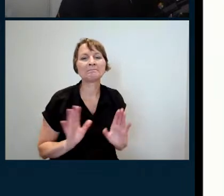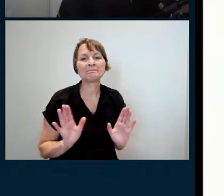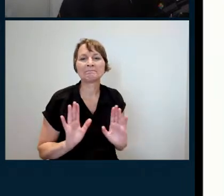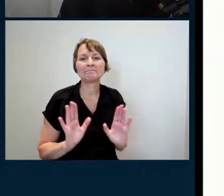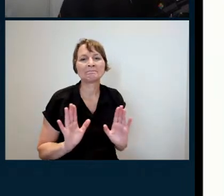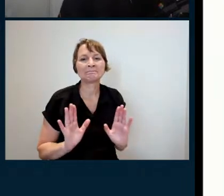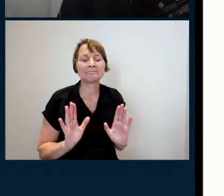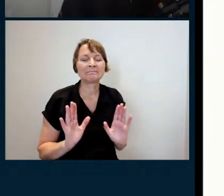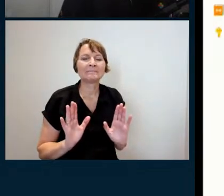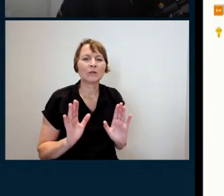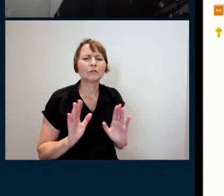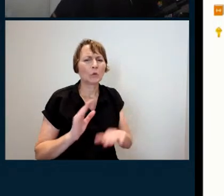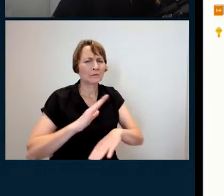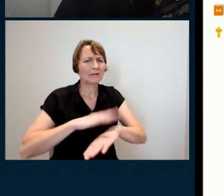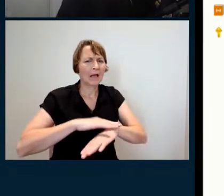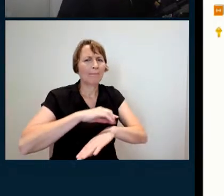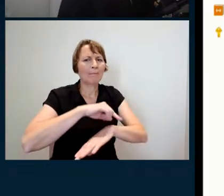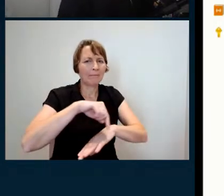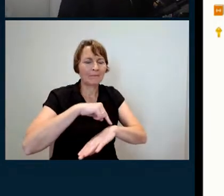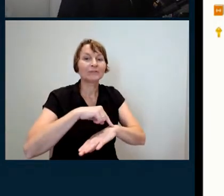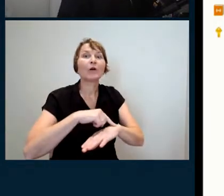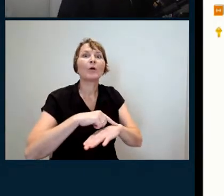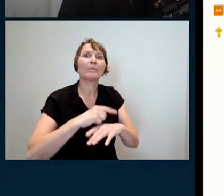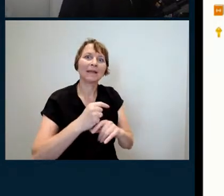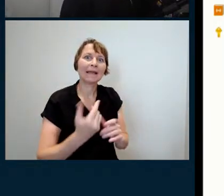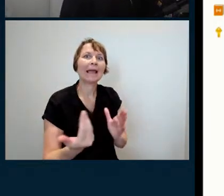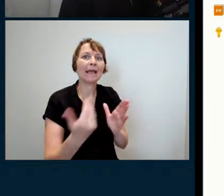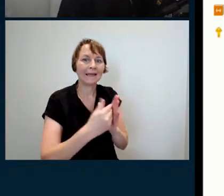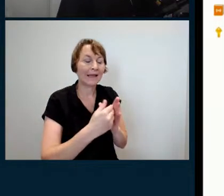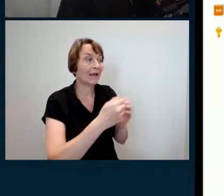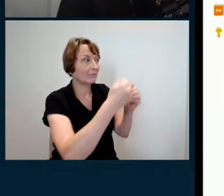why I keep refreshing that queue, because I do not want to miss it.